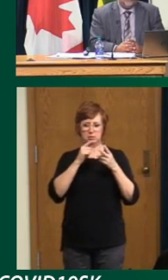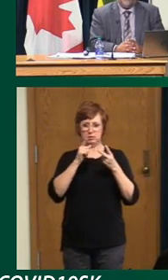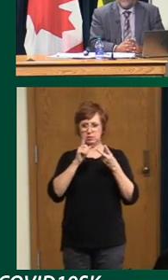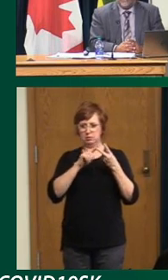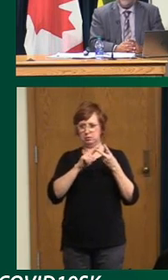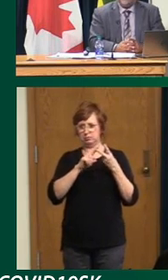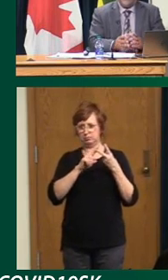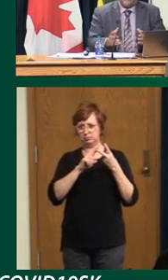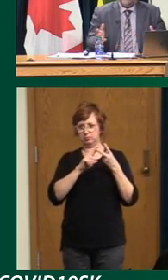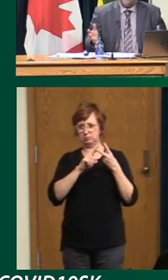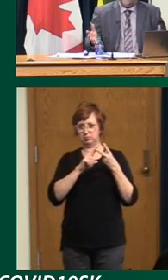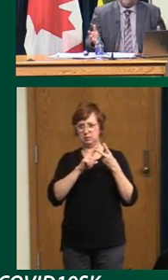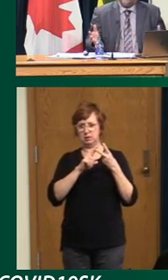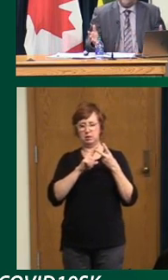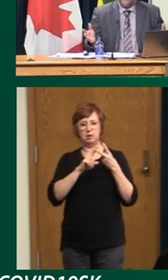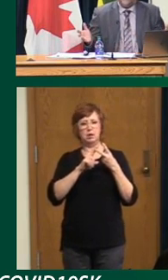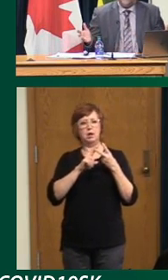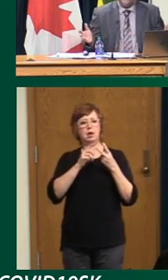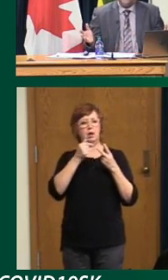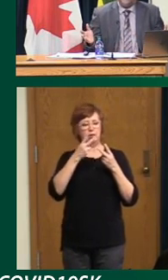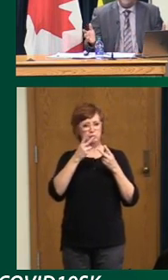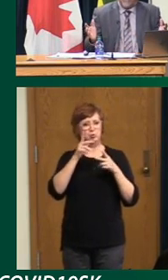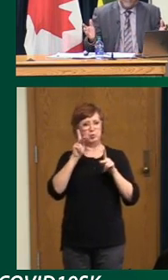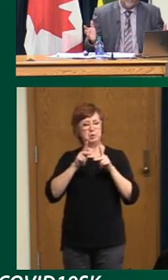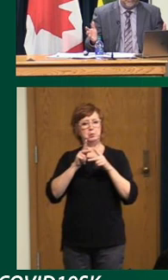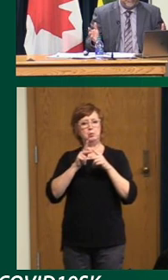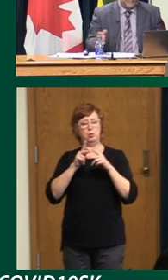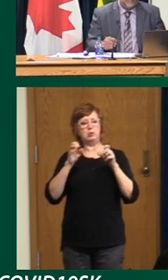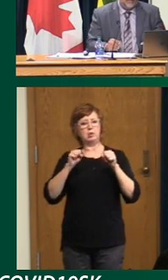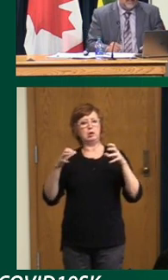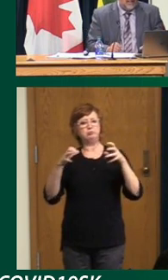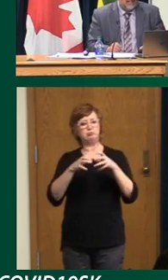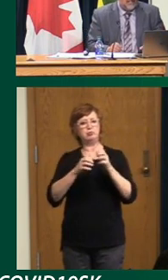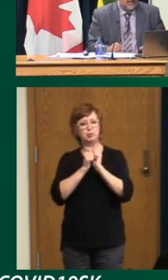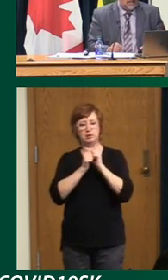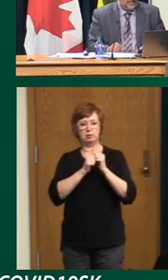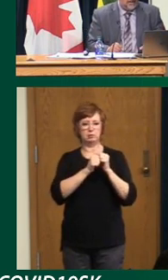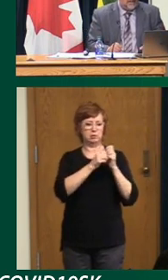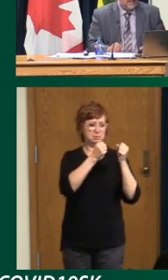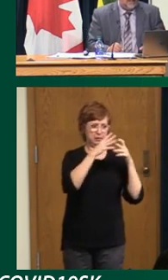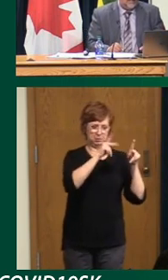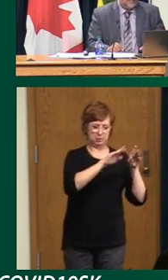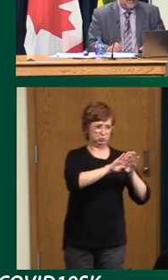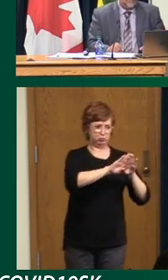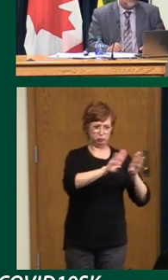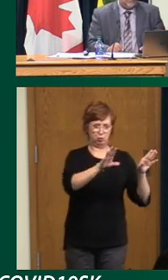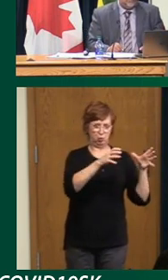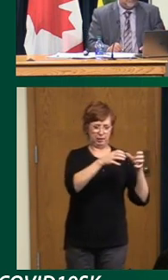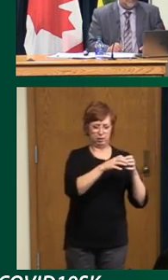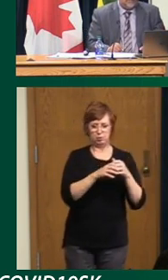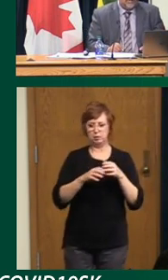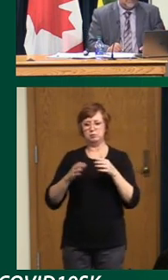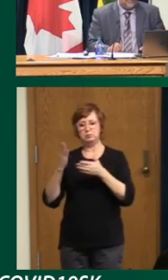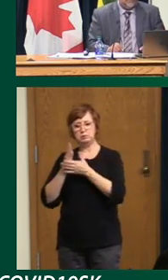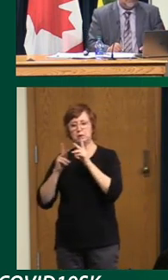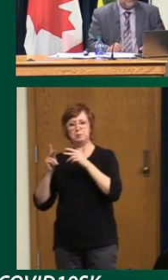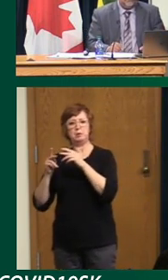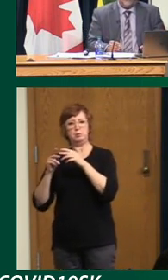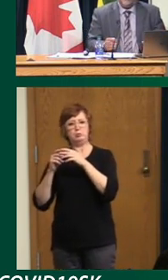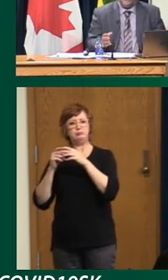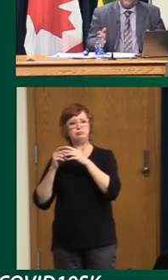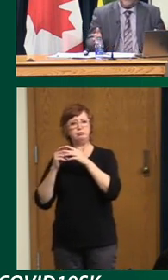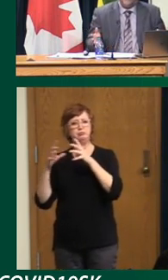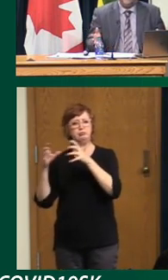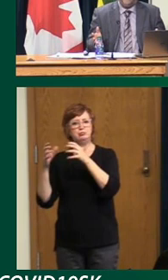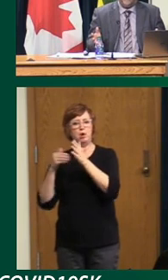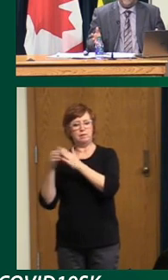weekly gatherings. So right now no one is, but that does have an impact. Size of weekly social gatherings. So